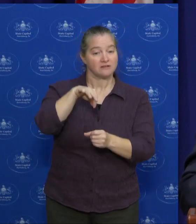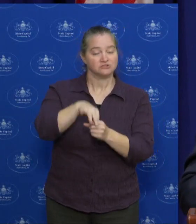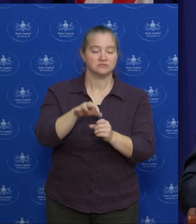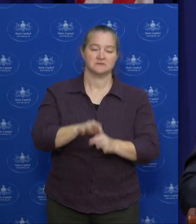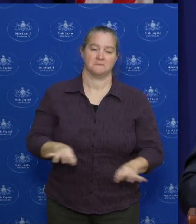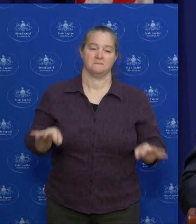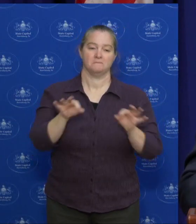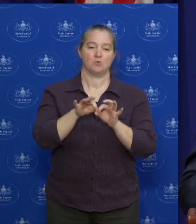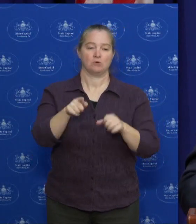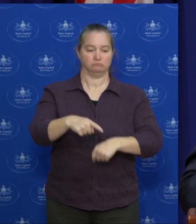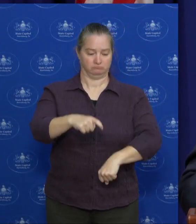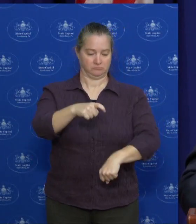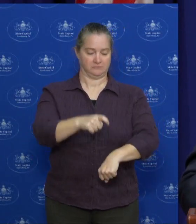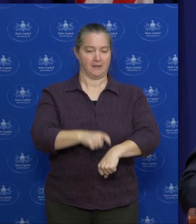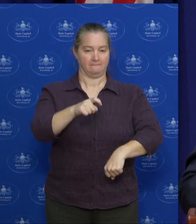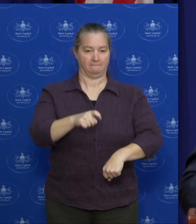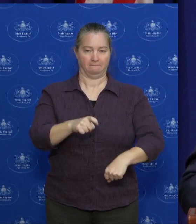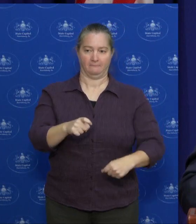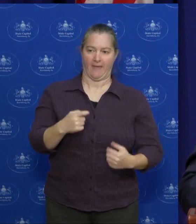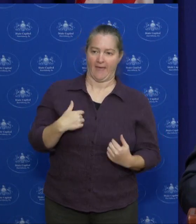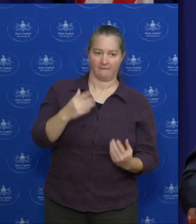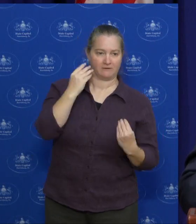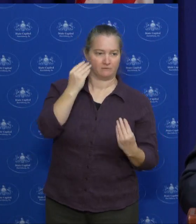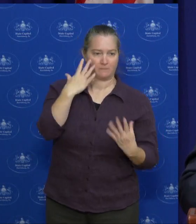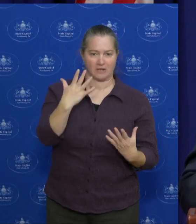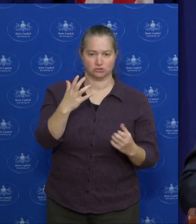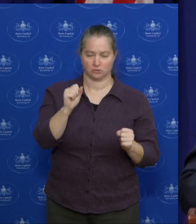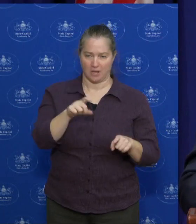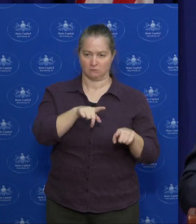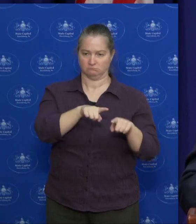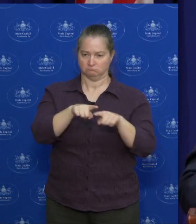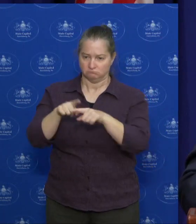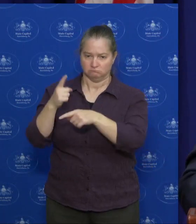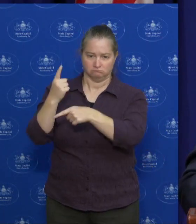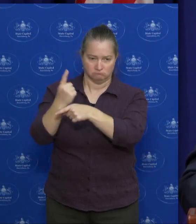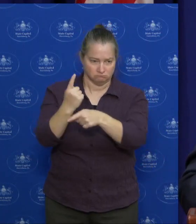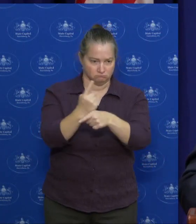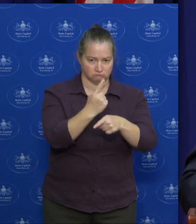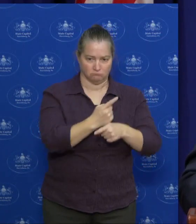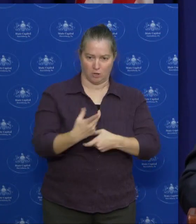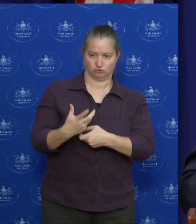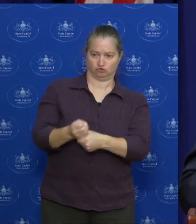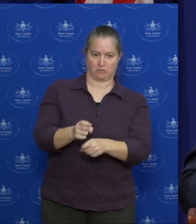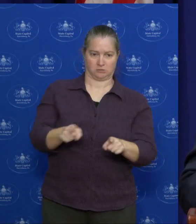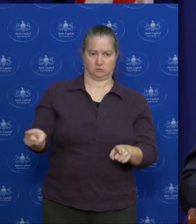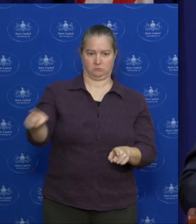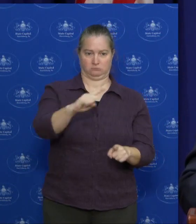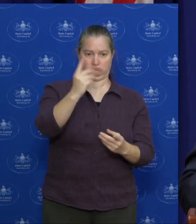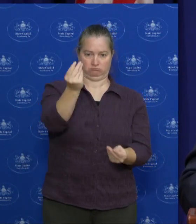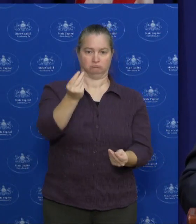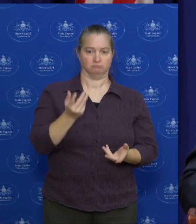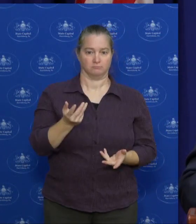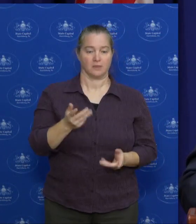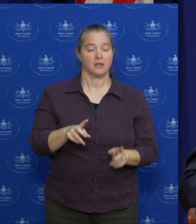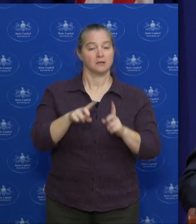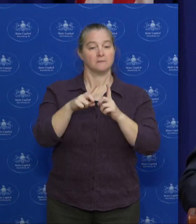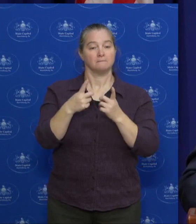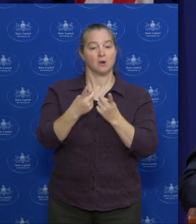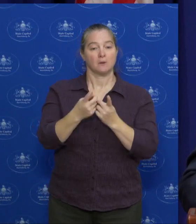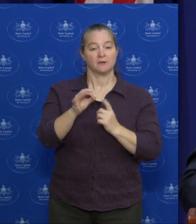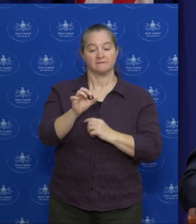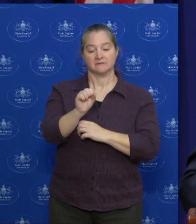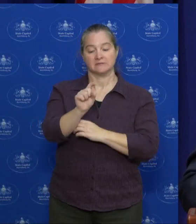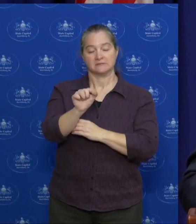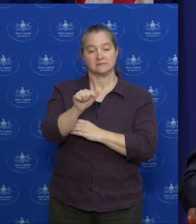have timely, reliable information from sources they trust. The Department of State's website